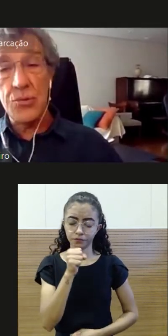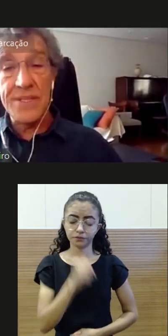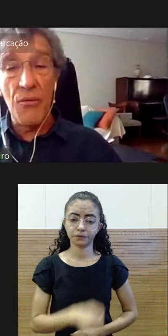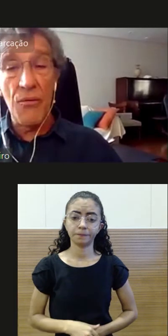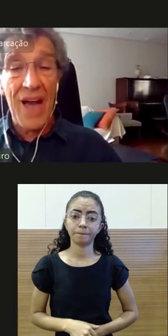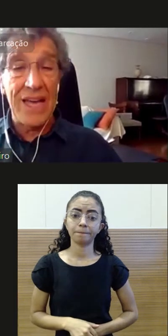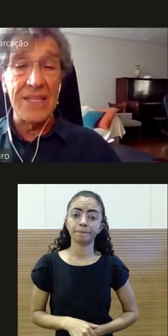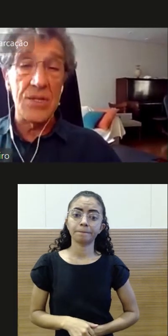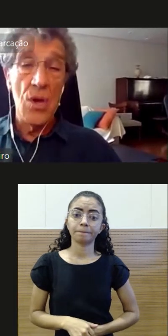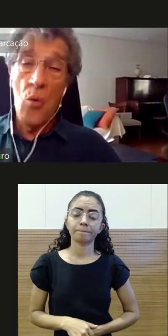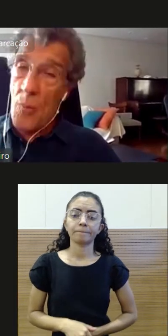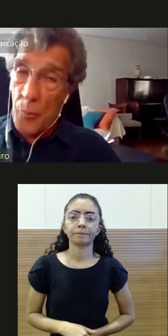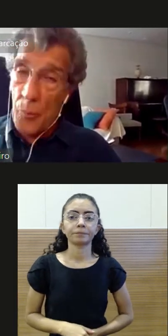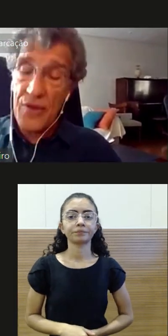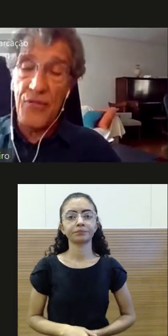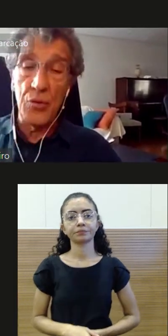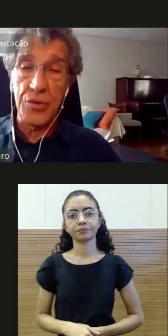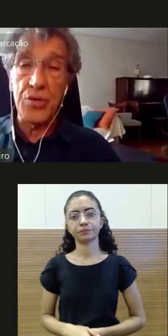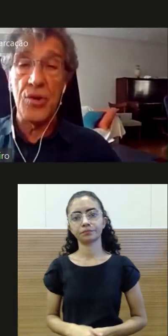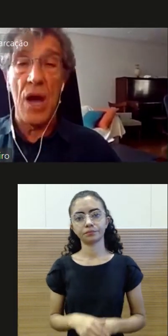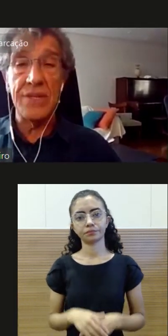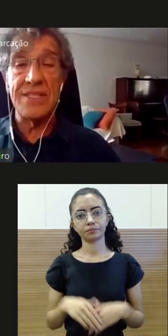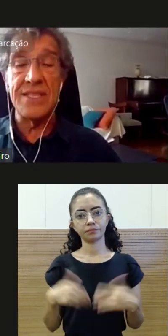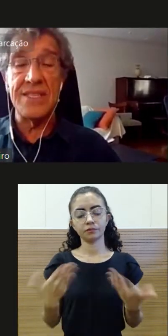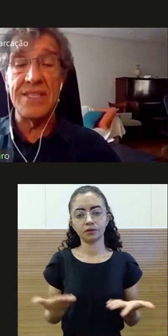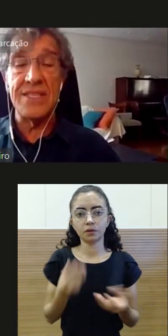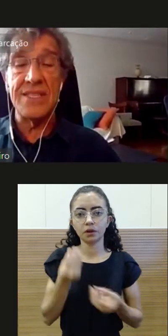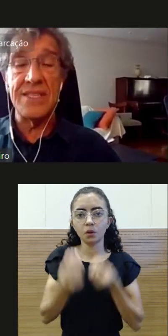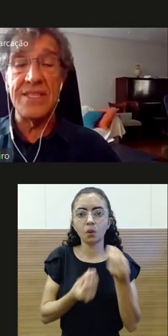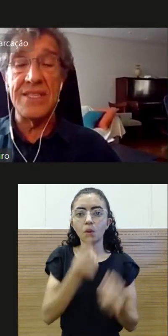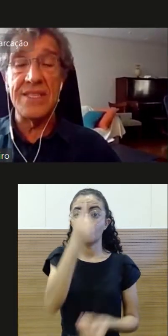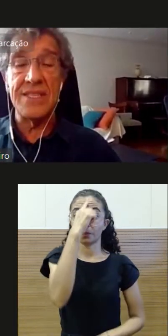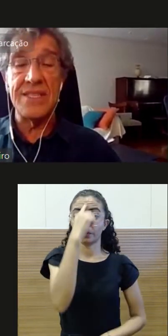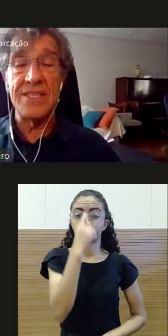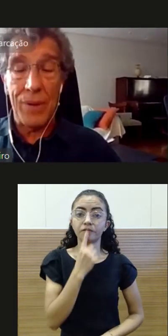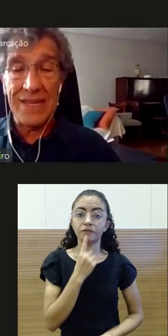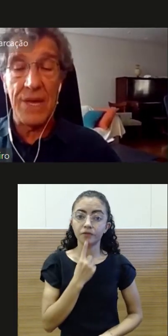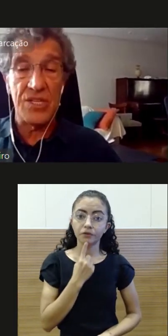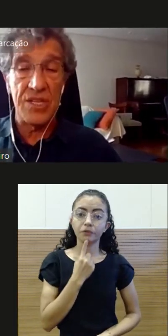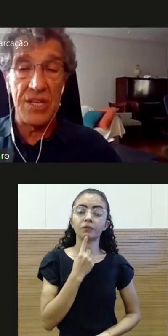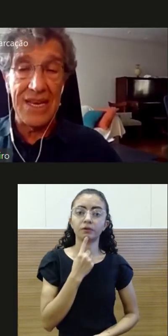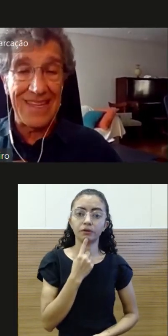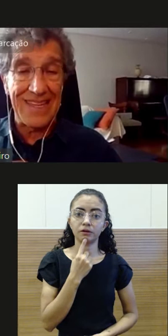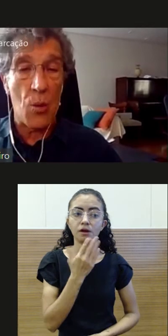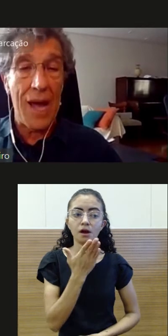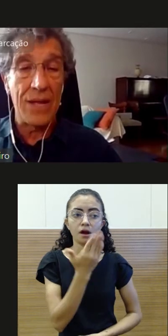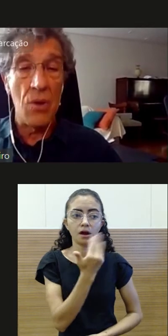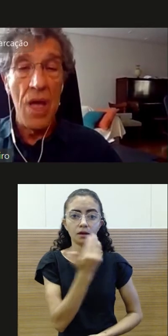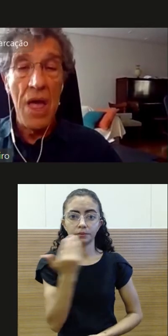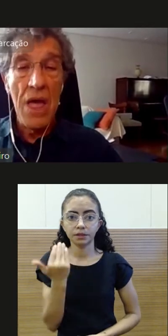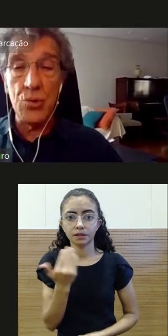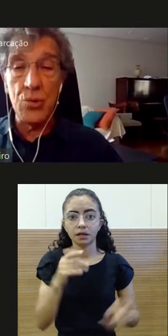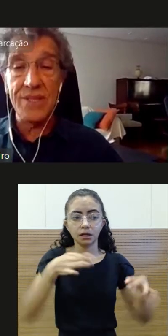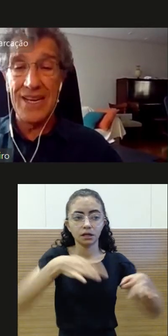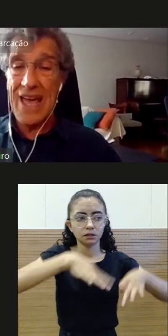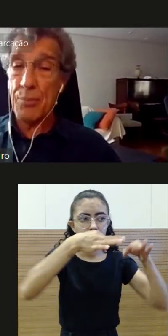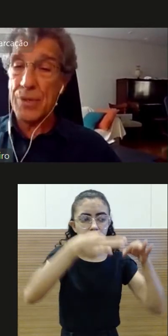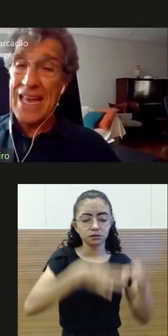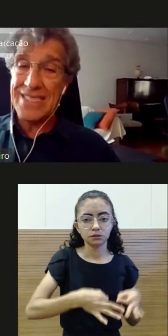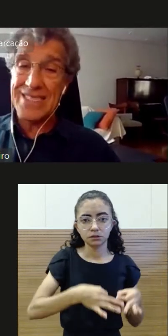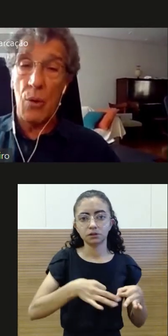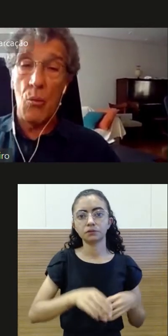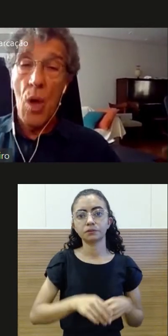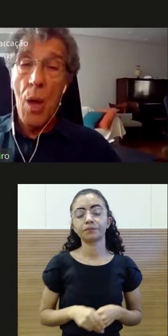is to avoid them. And the reasons are many. The nutritional profile of these foods that is